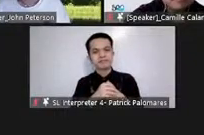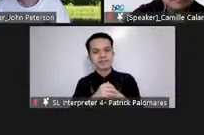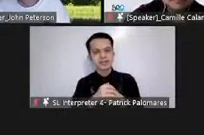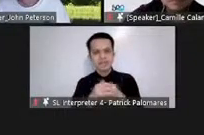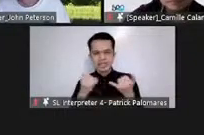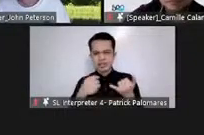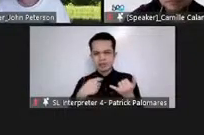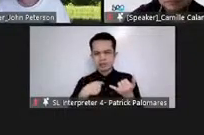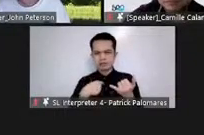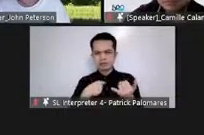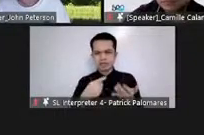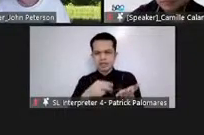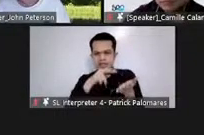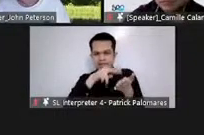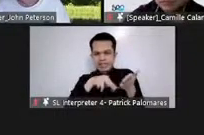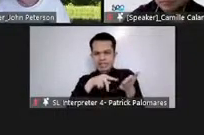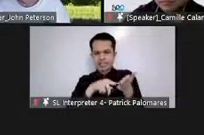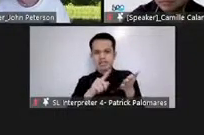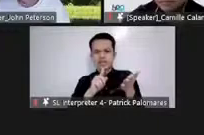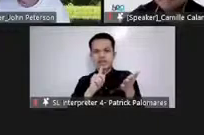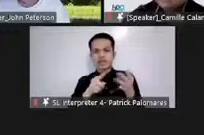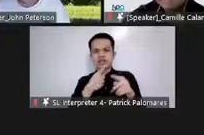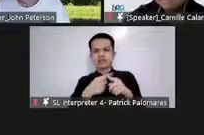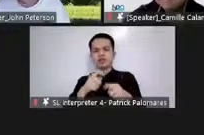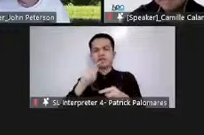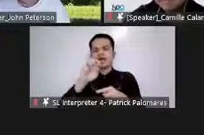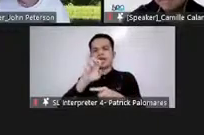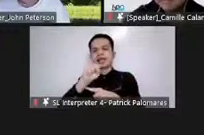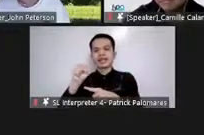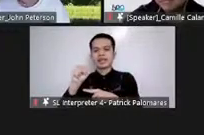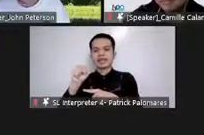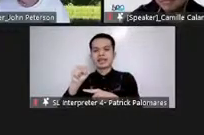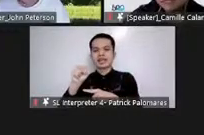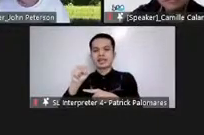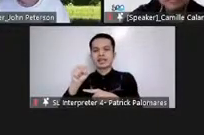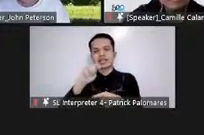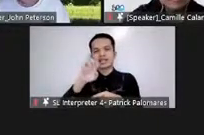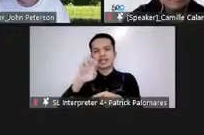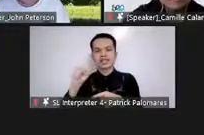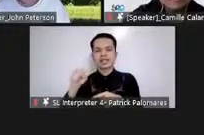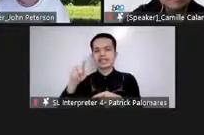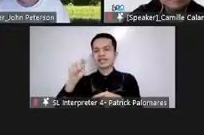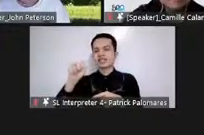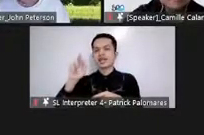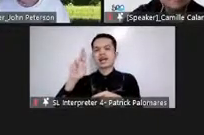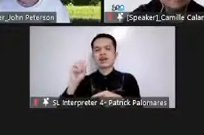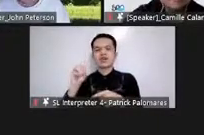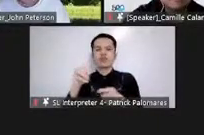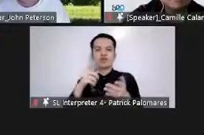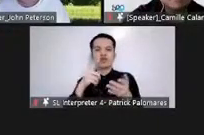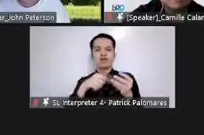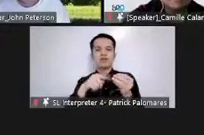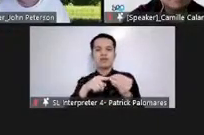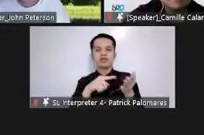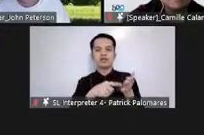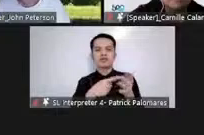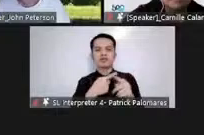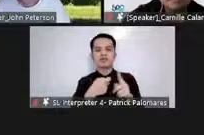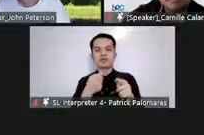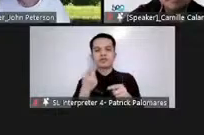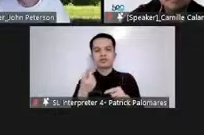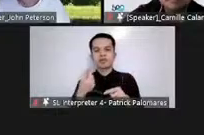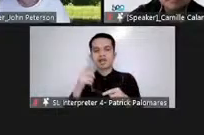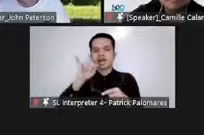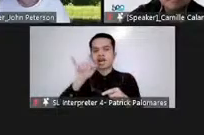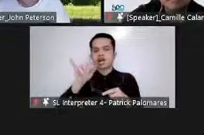I would just like to read the answer from Ms. Tess, Ms. Marita Staro, on the question from Ms.